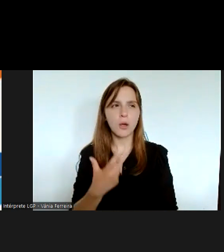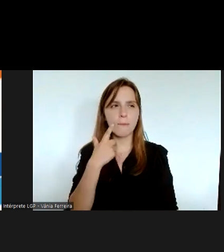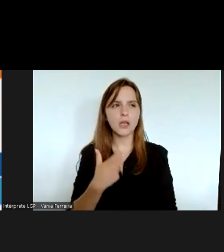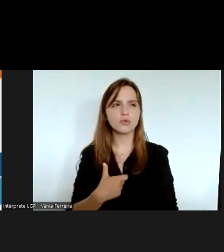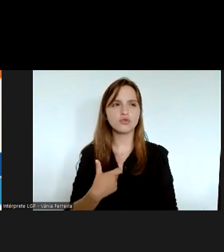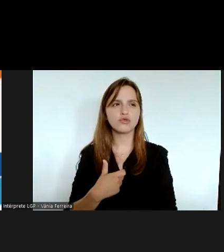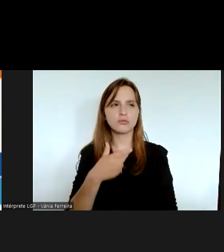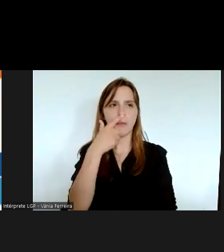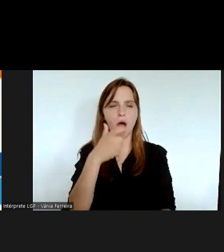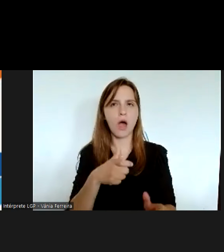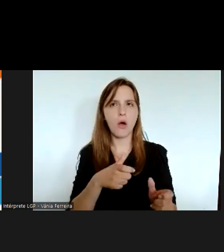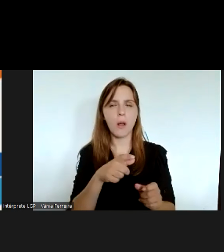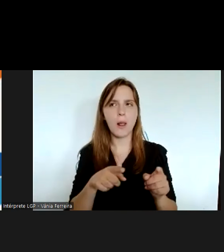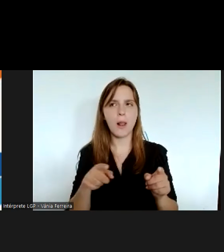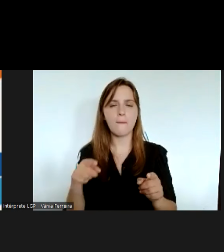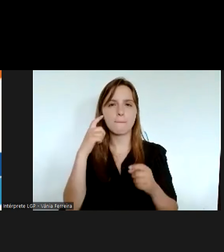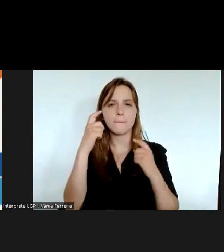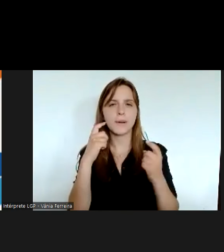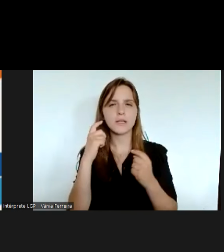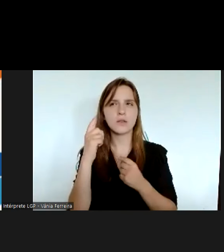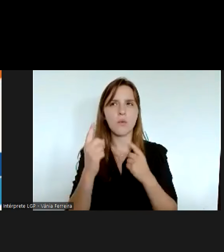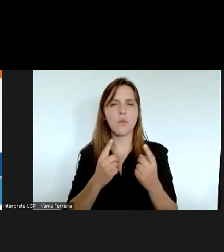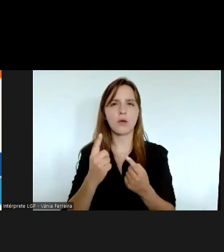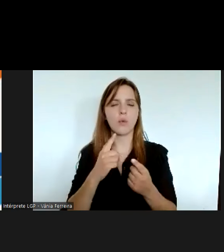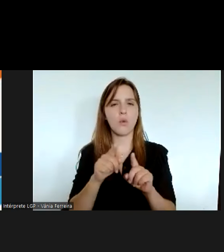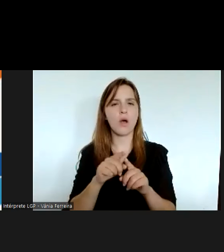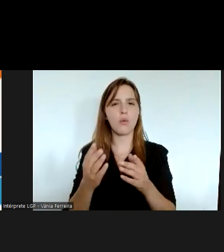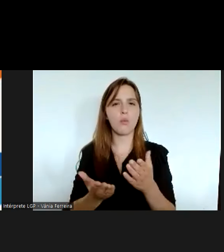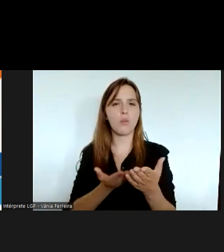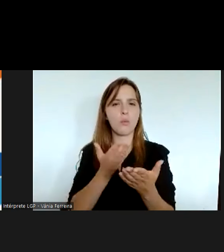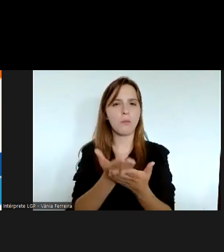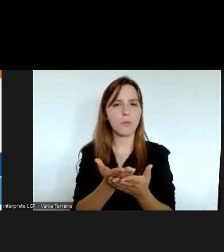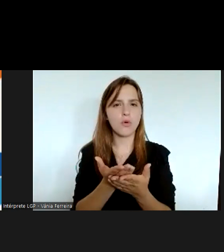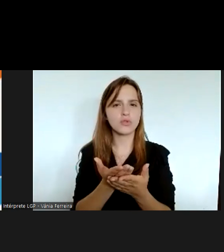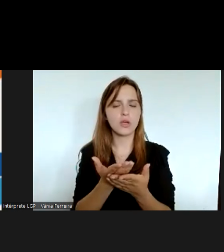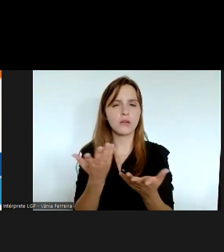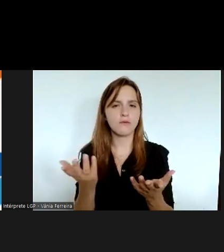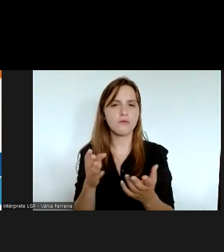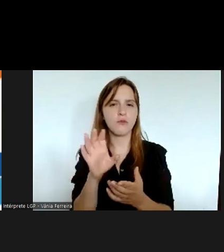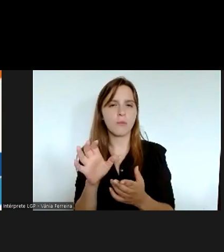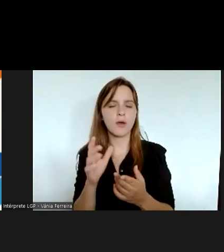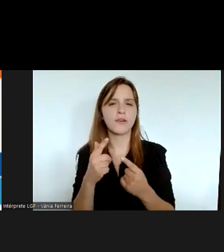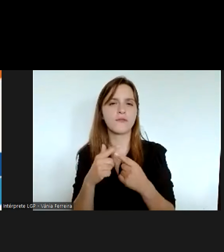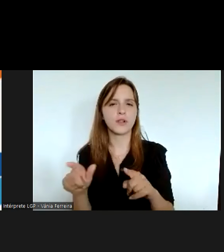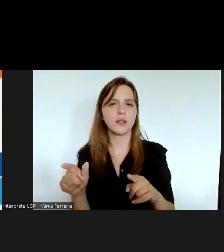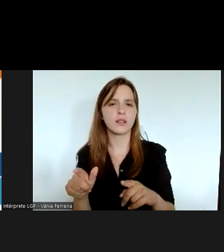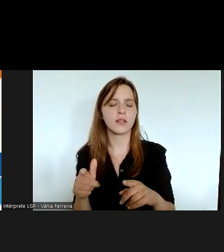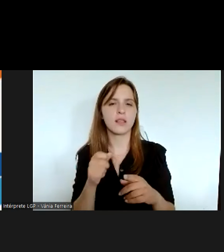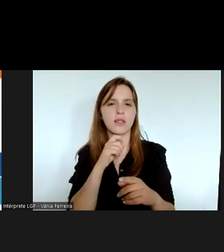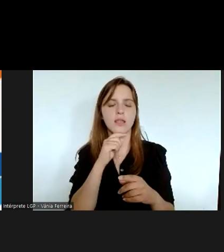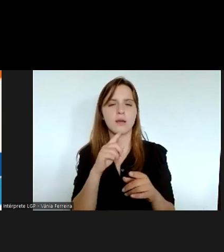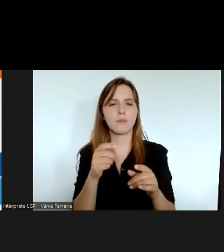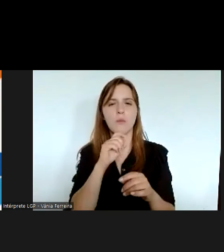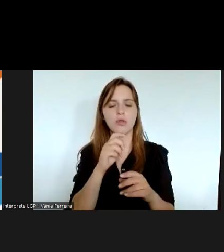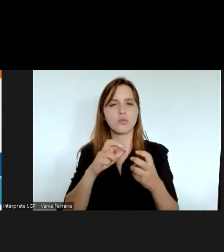it might be that you are proposing to change to meritocracy, and then we have this systemic issues